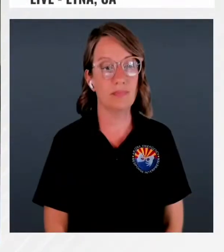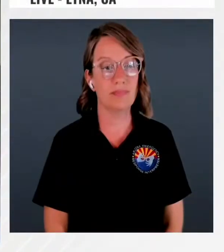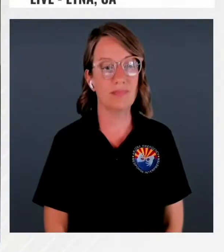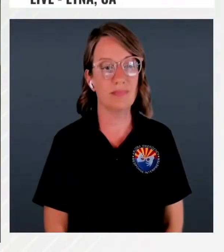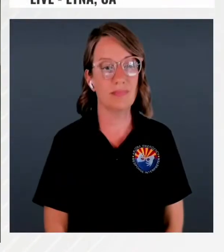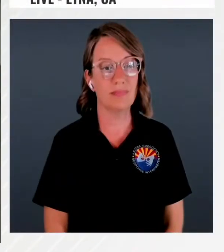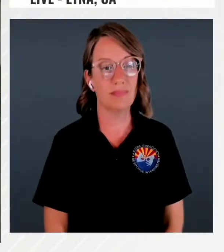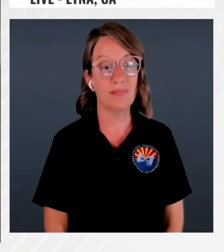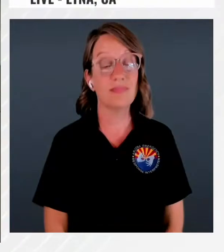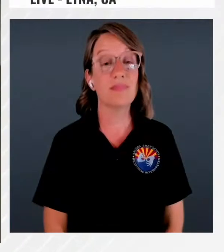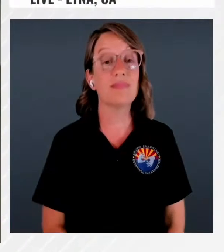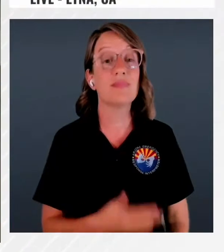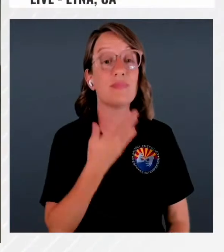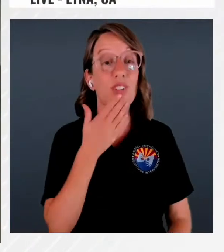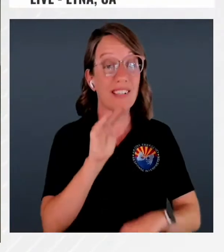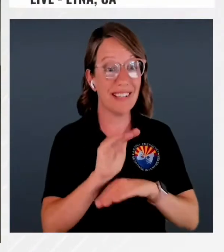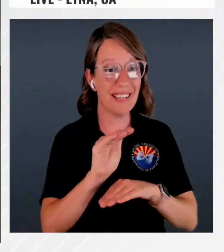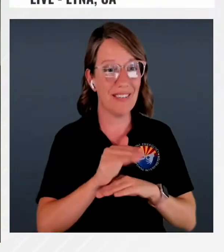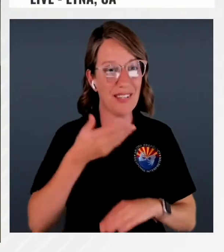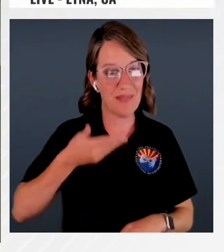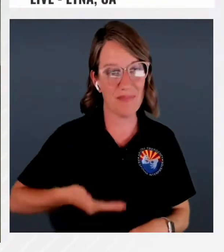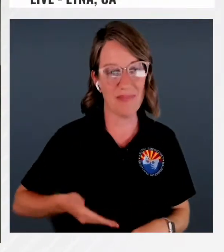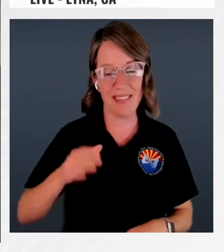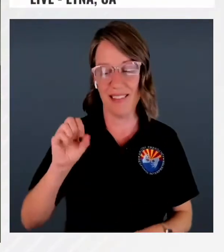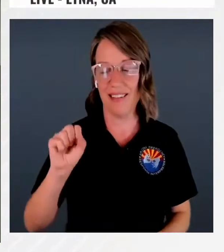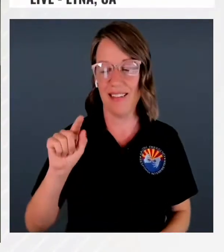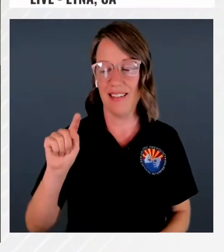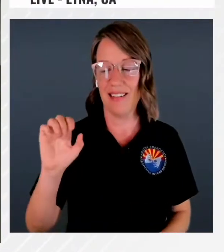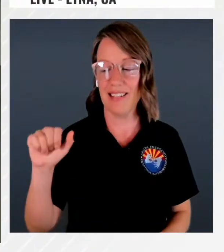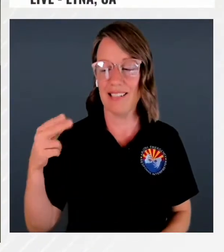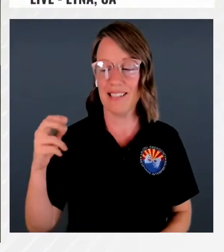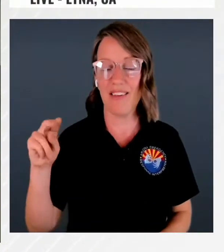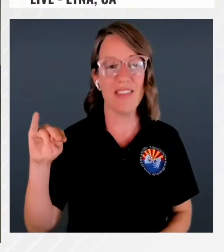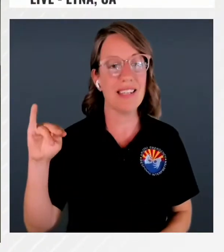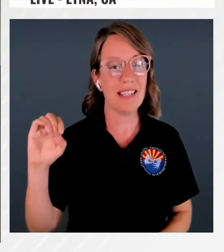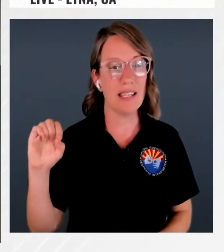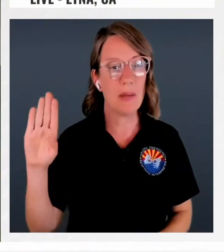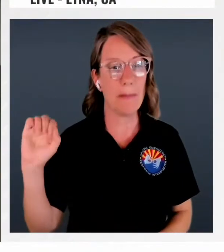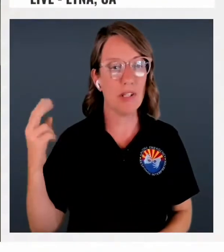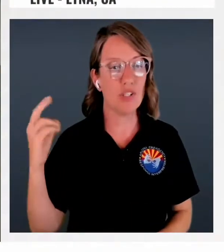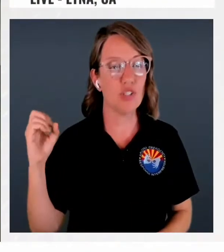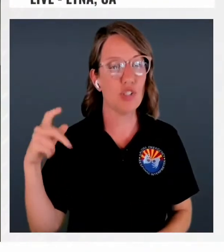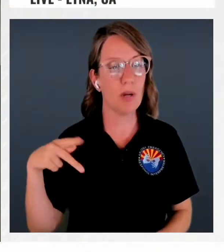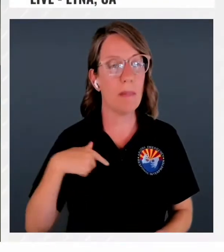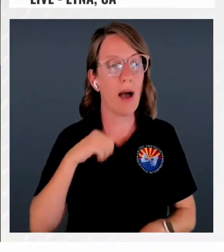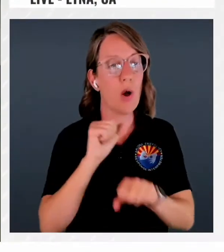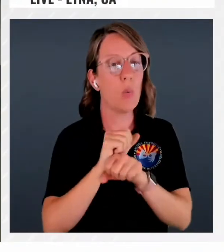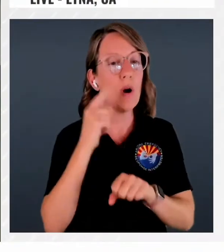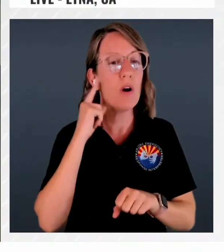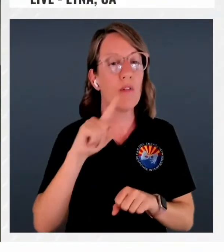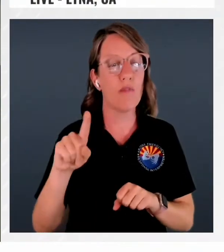Good evening. My name is Stephanie Bishop. I'm one of the information officers on the Shelly fire. The current acreage is